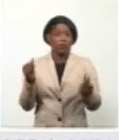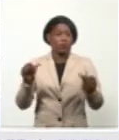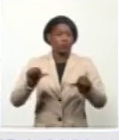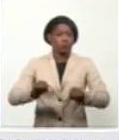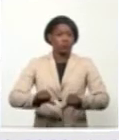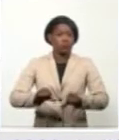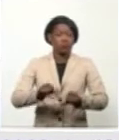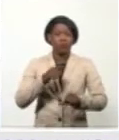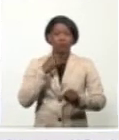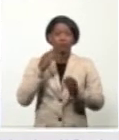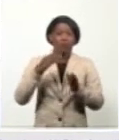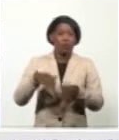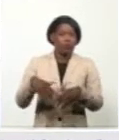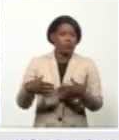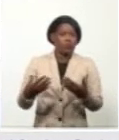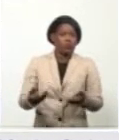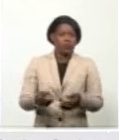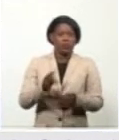And